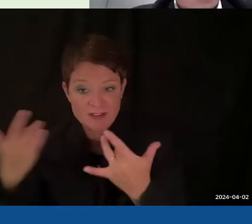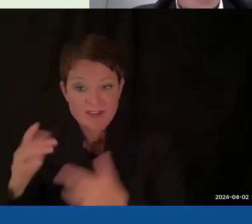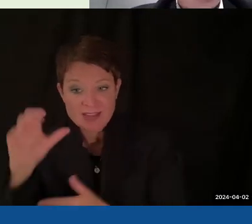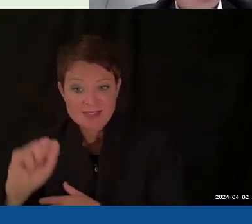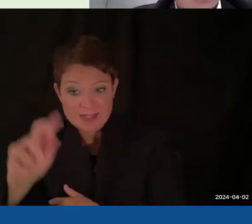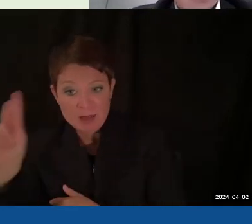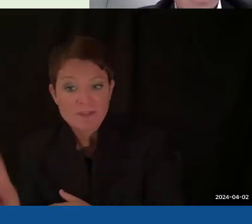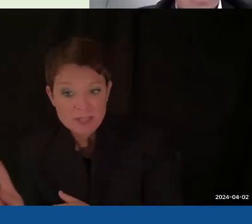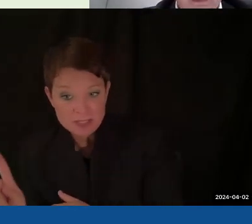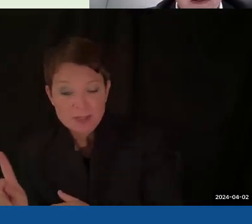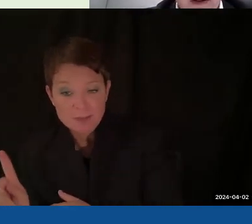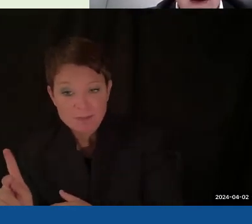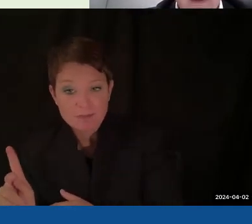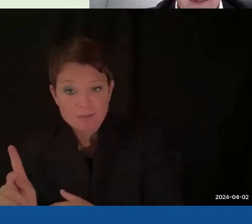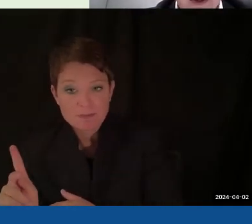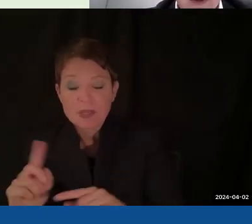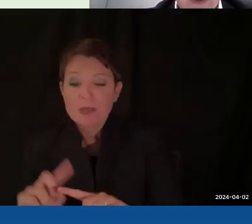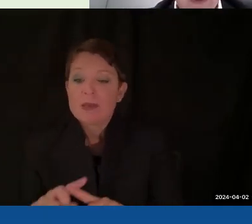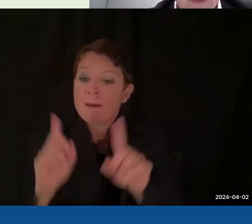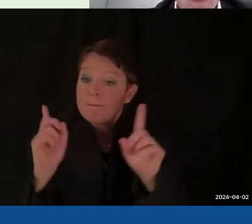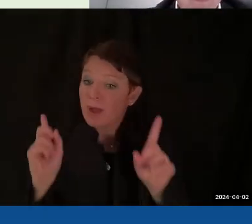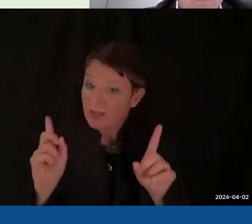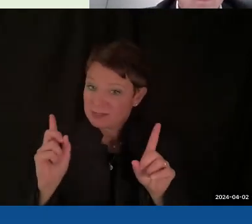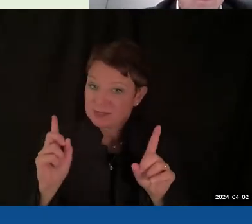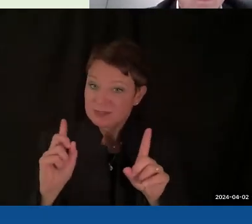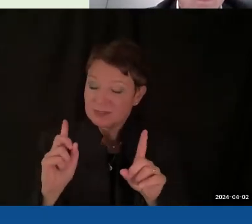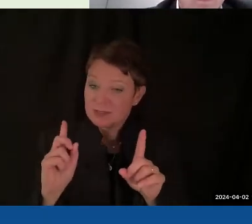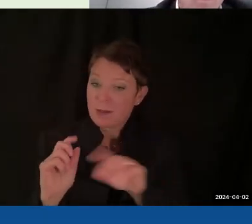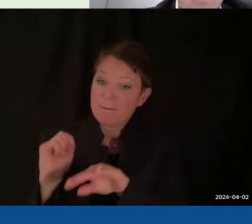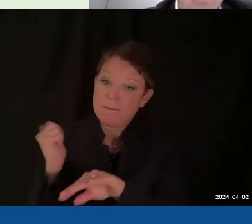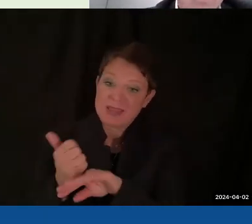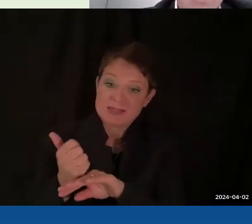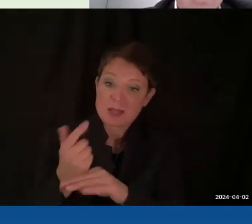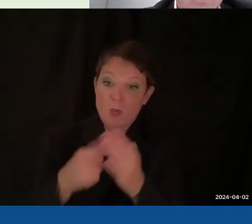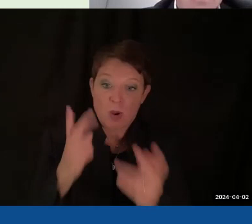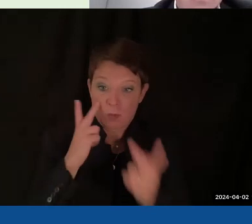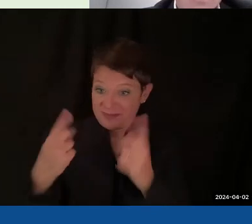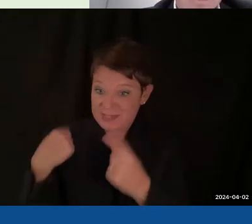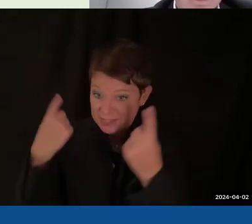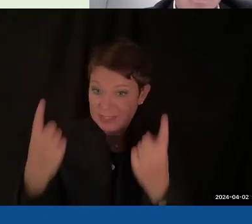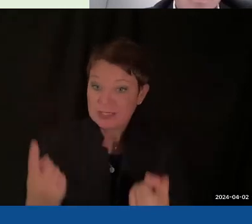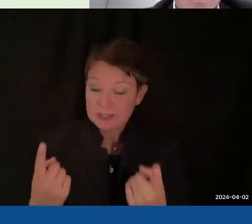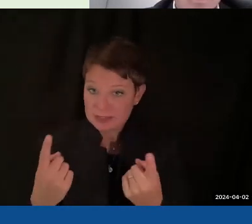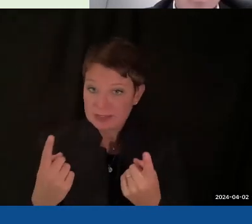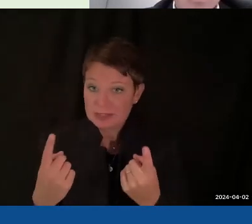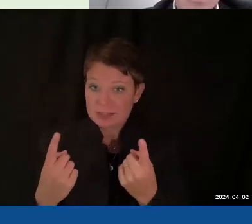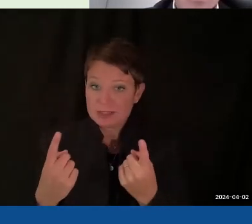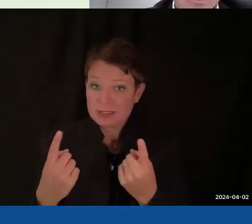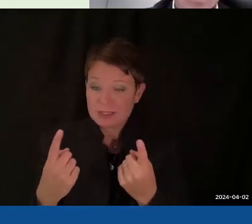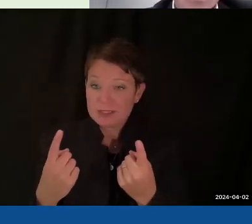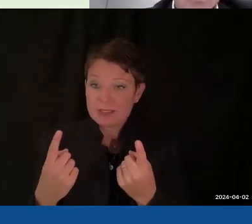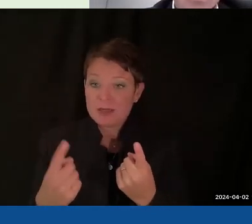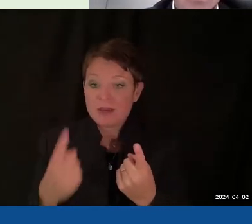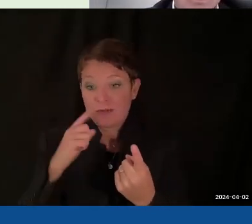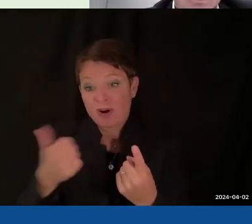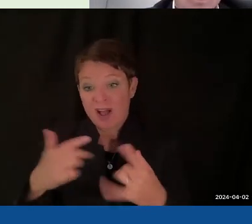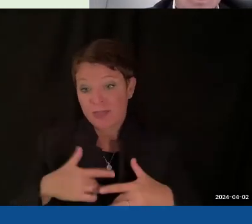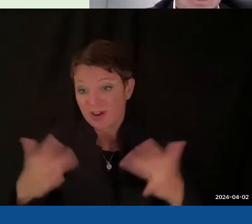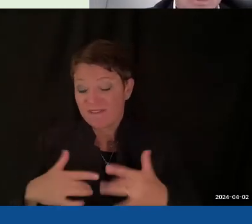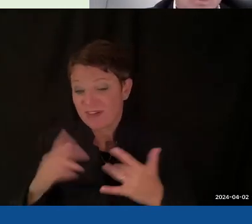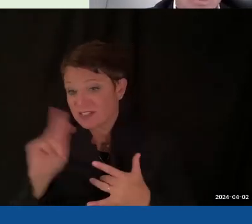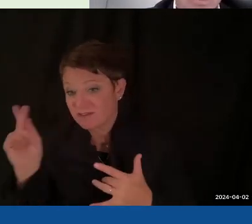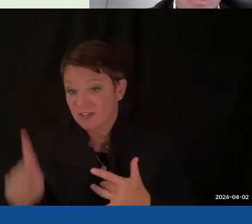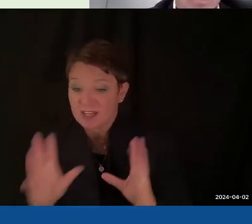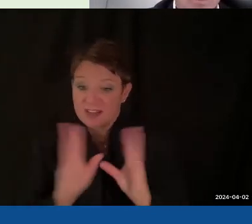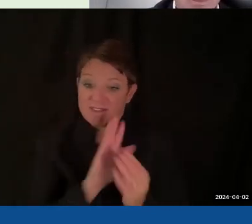South Philly. But based on what we've seen for other events in Philly, both at